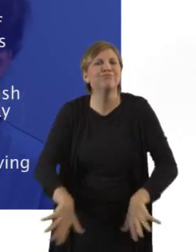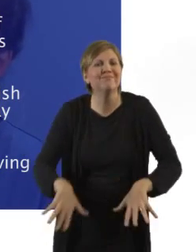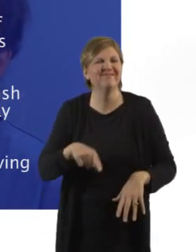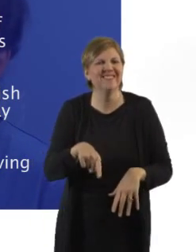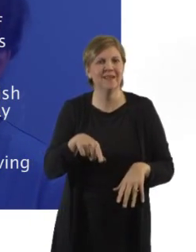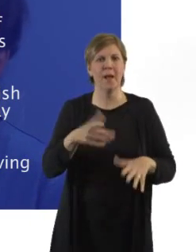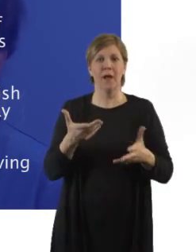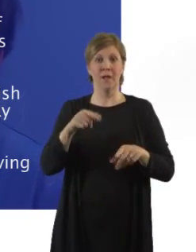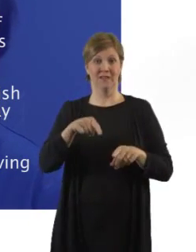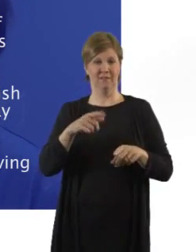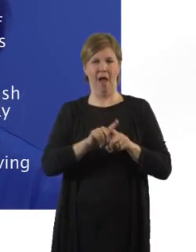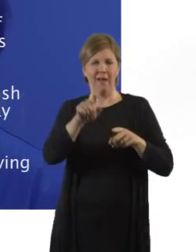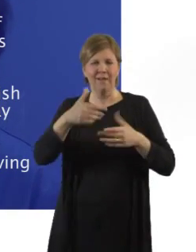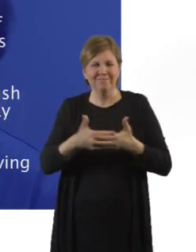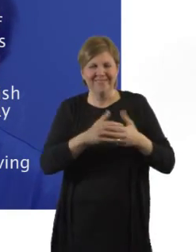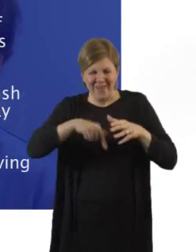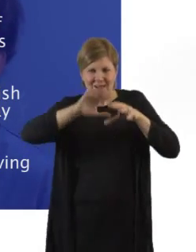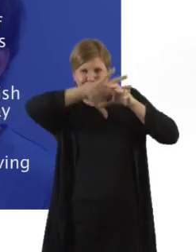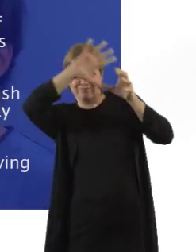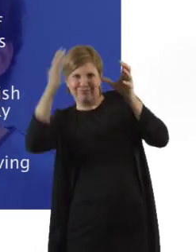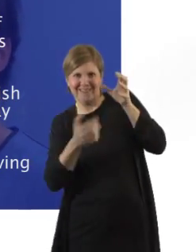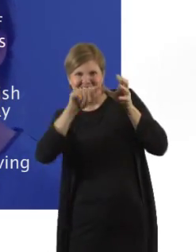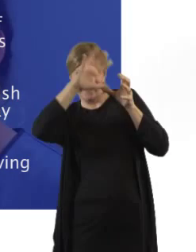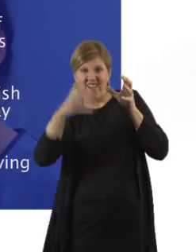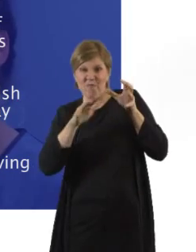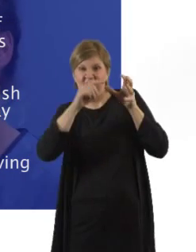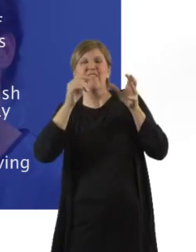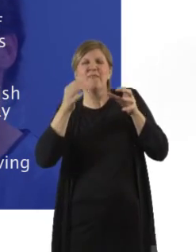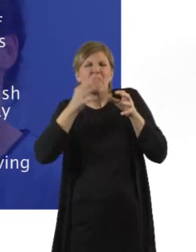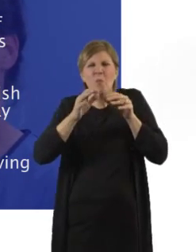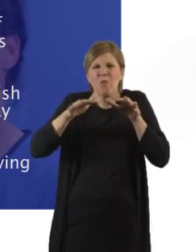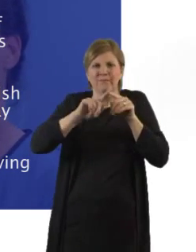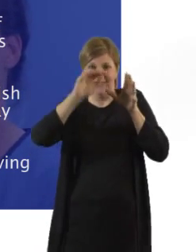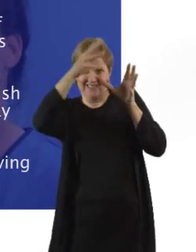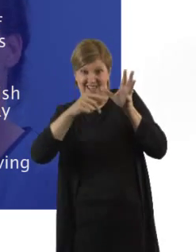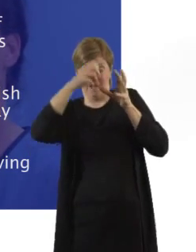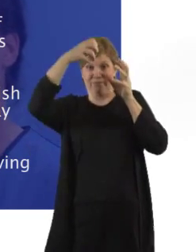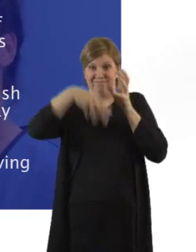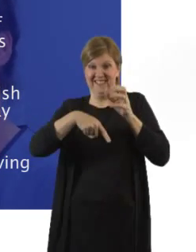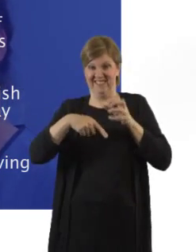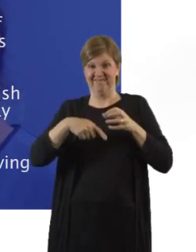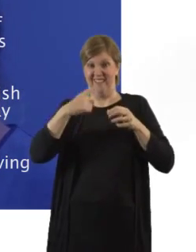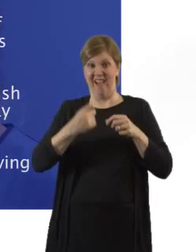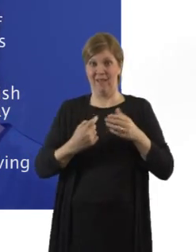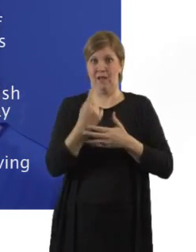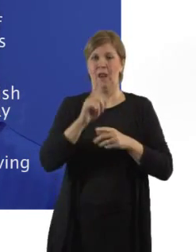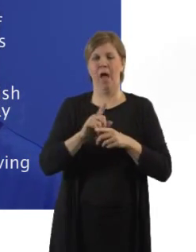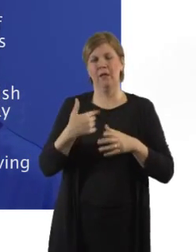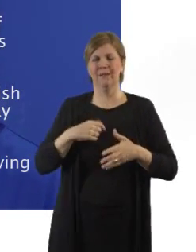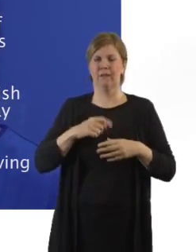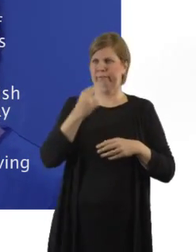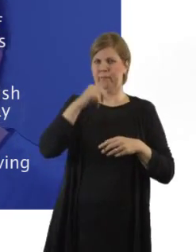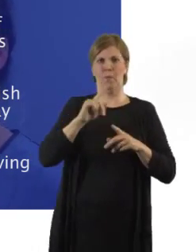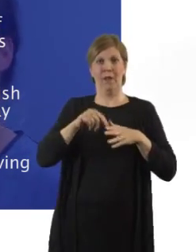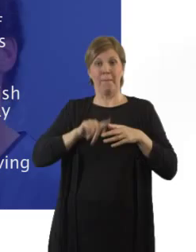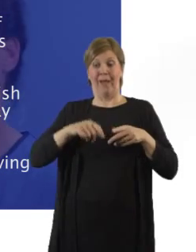labour, the plug of mucus is released. Show can be a single blob of jelly-like substance, or it can come away in small pieces